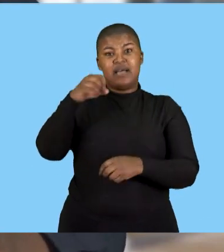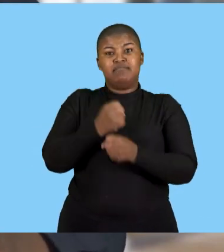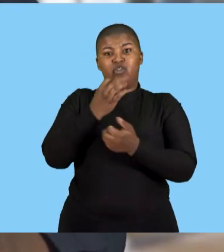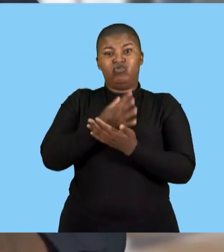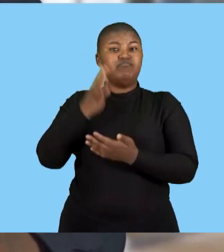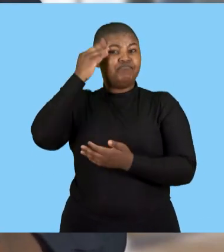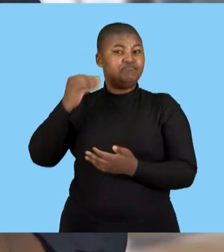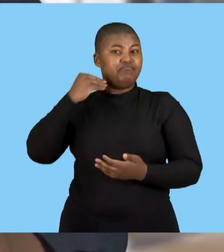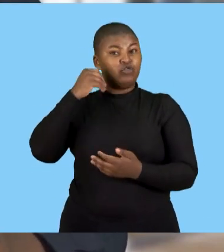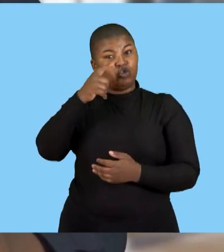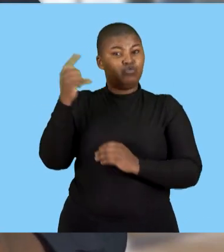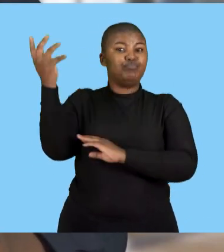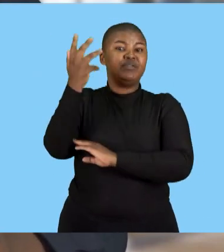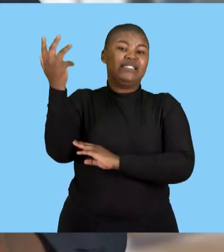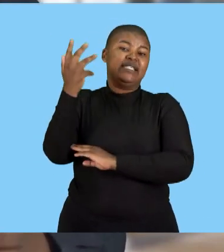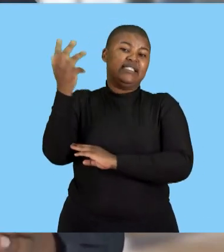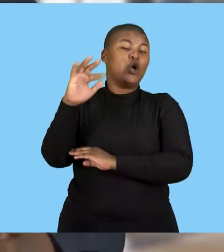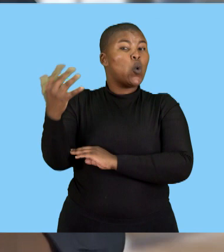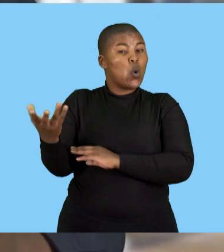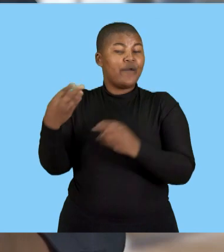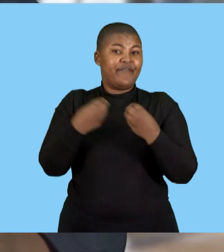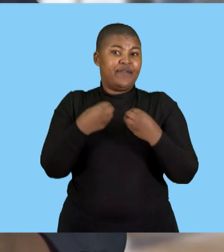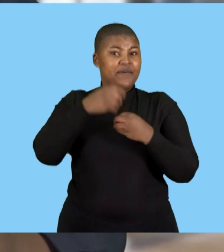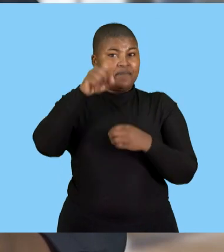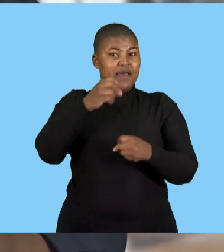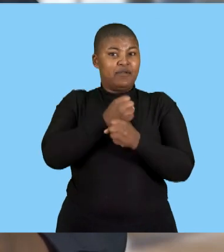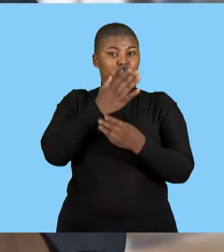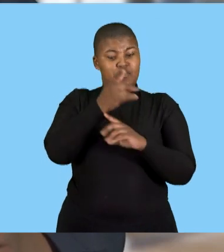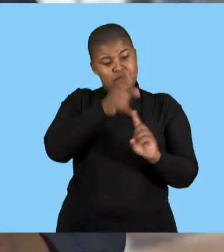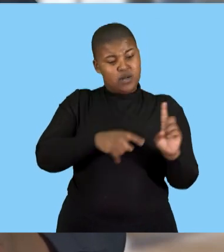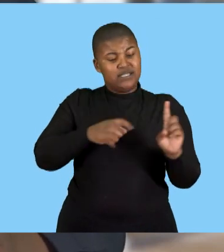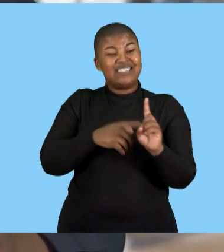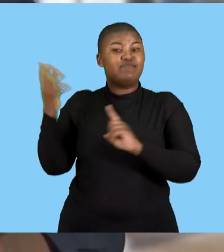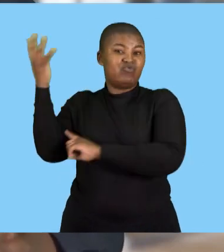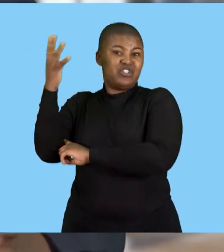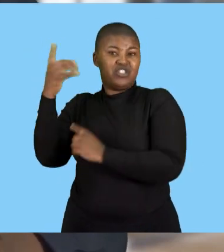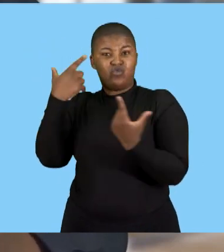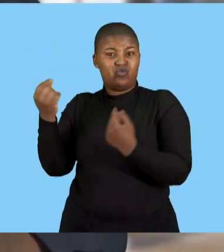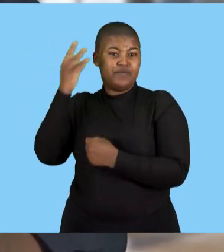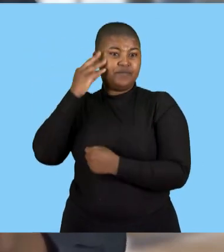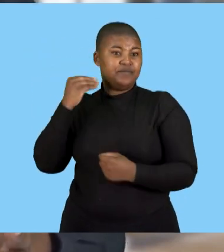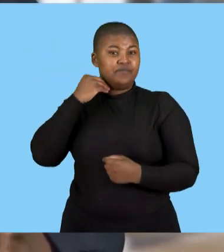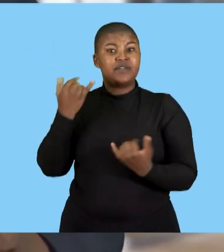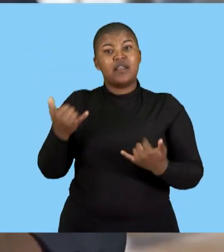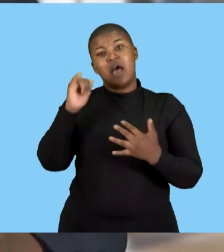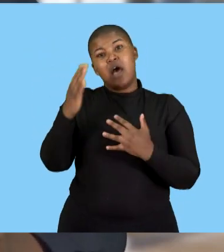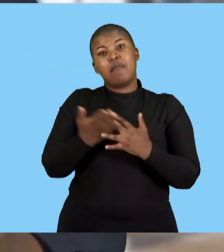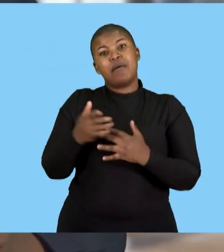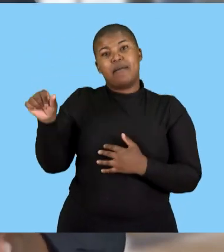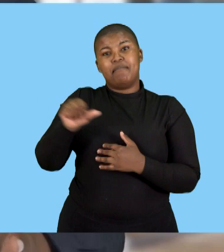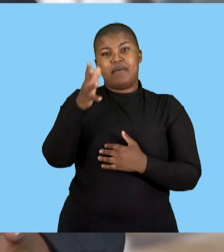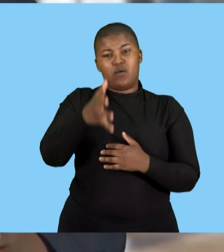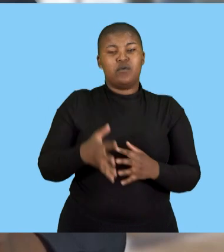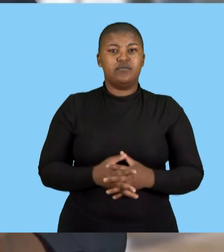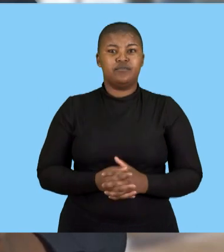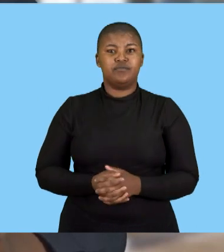be considered while presenting, or those are factors to be considered by the presenter while they present. So with that being said,